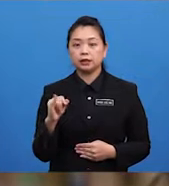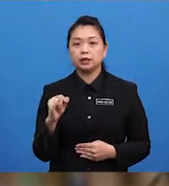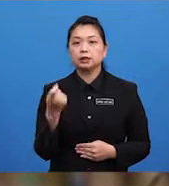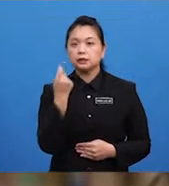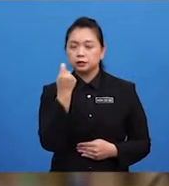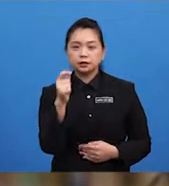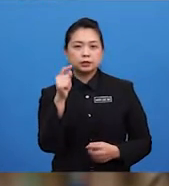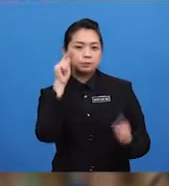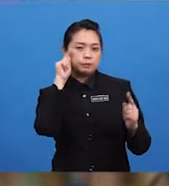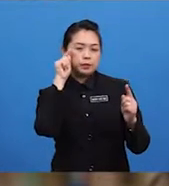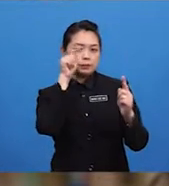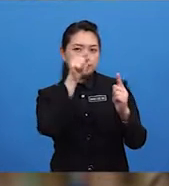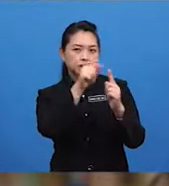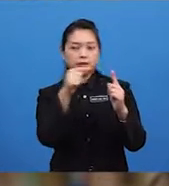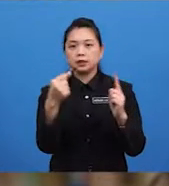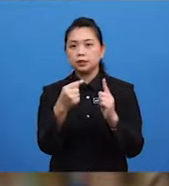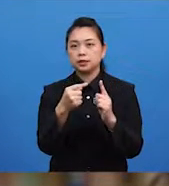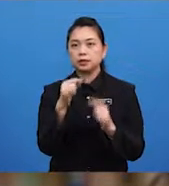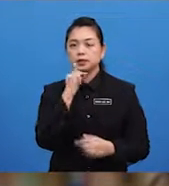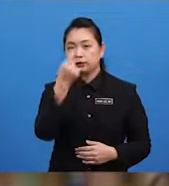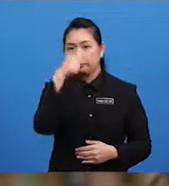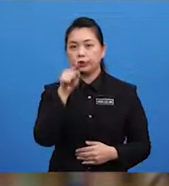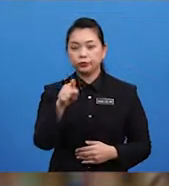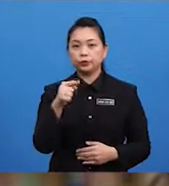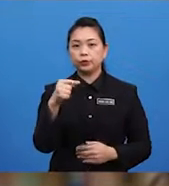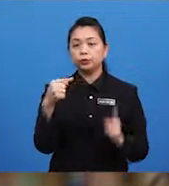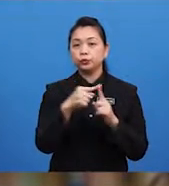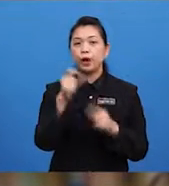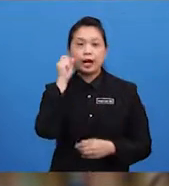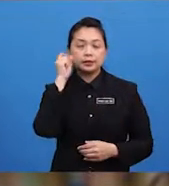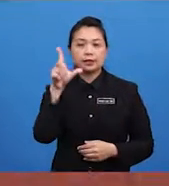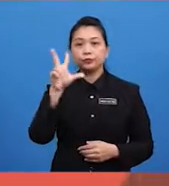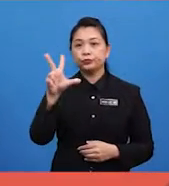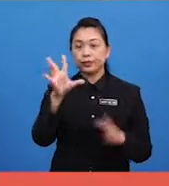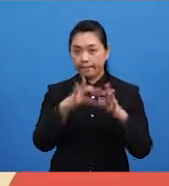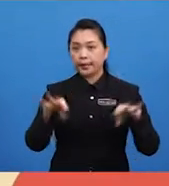of this lesson is for you to understand three main things.